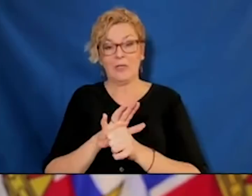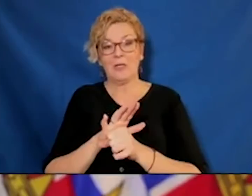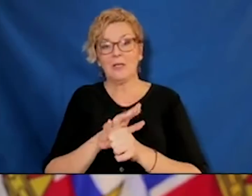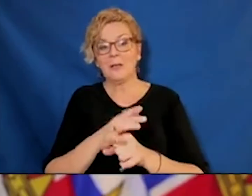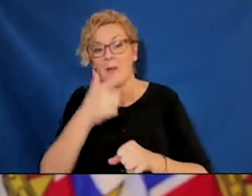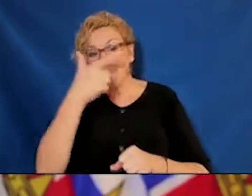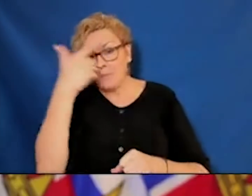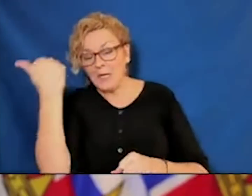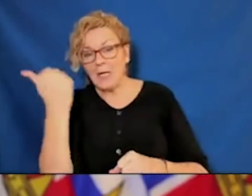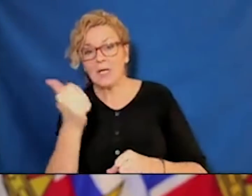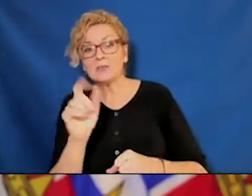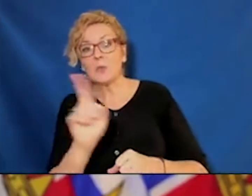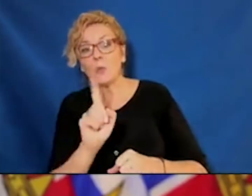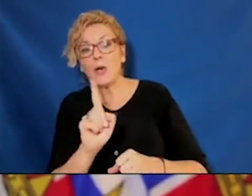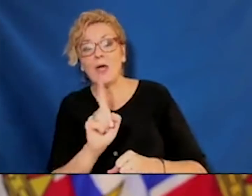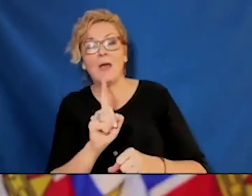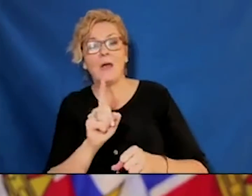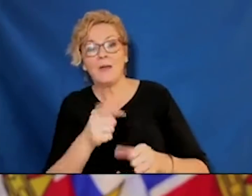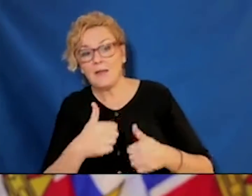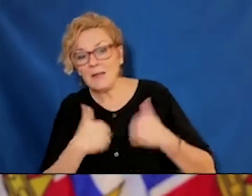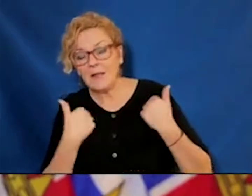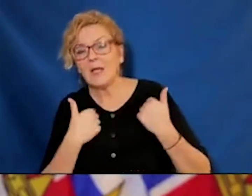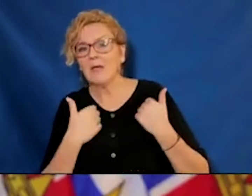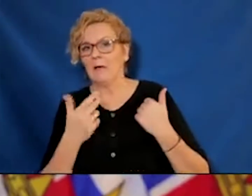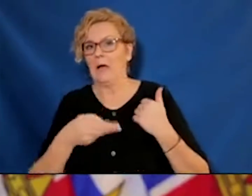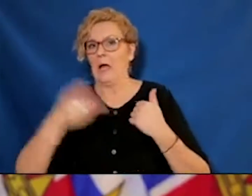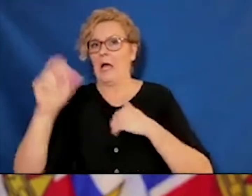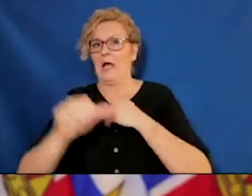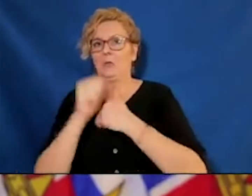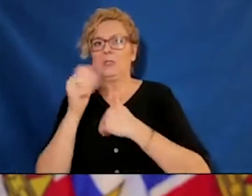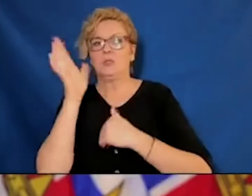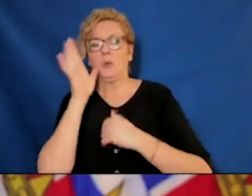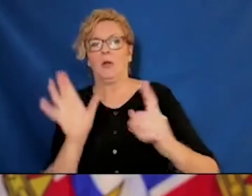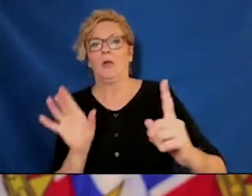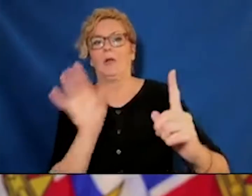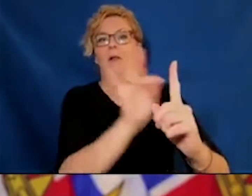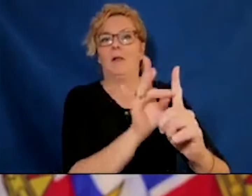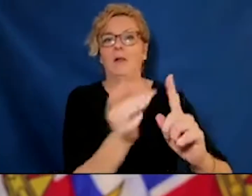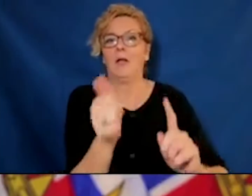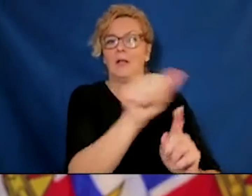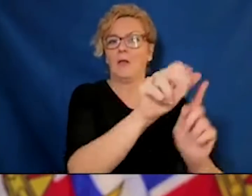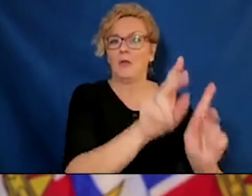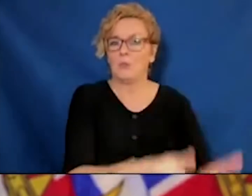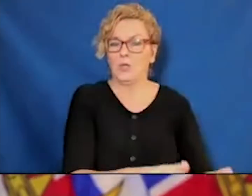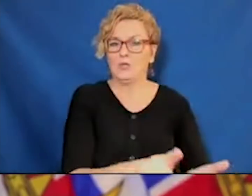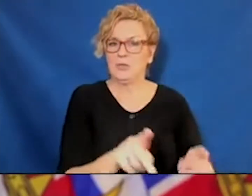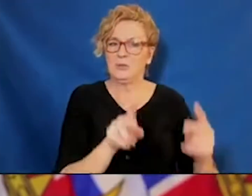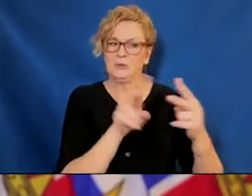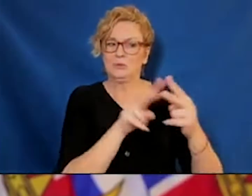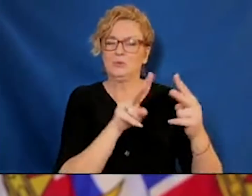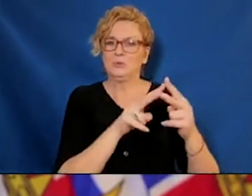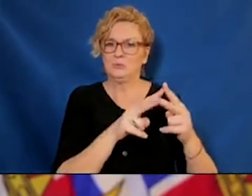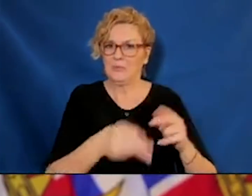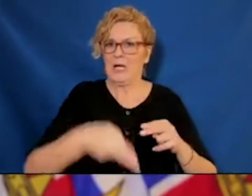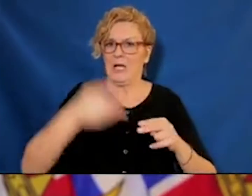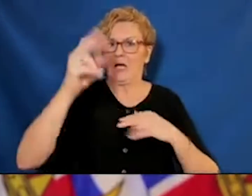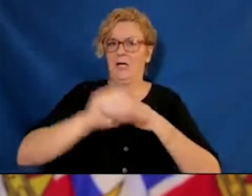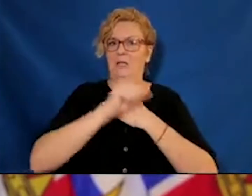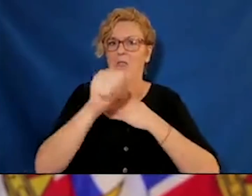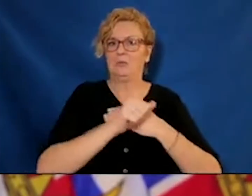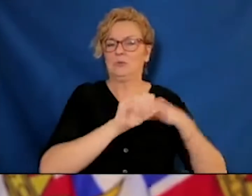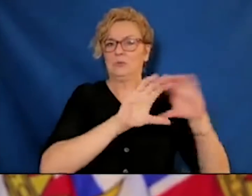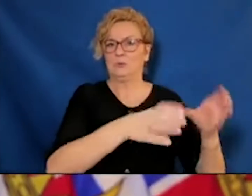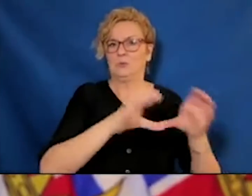is what we're focusing on at first. We do not have enough supply coming between now and the end of March